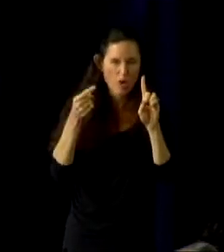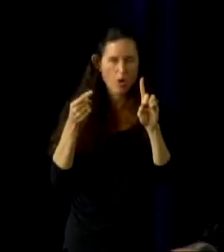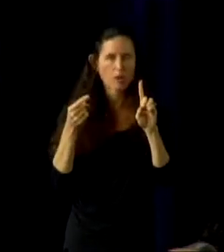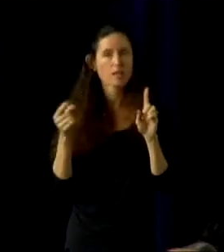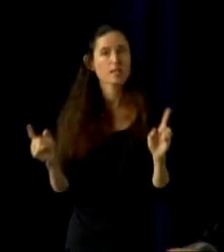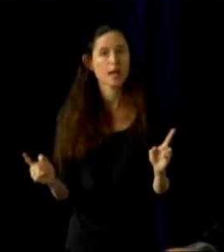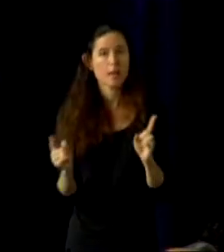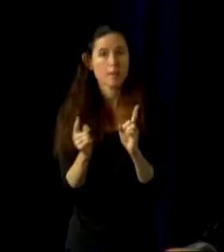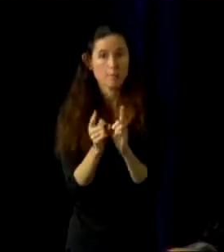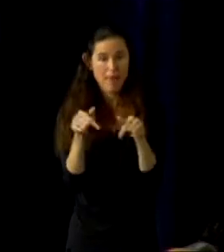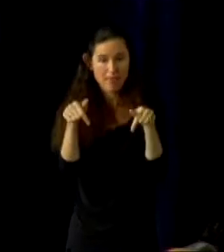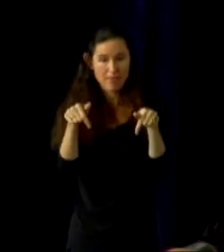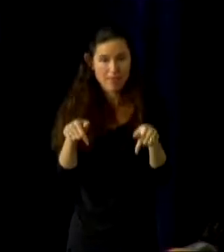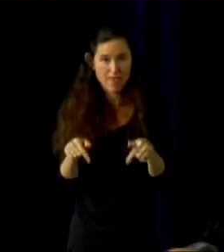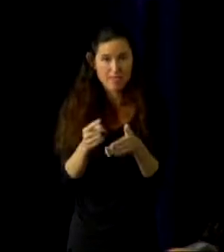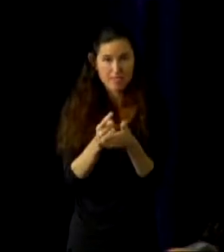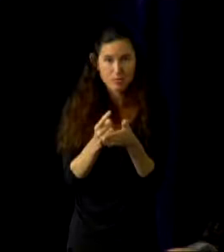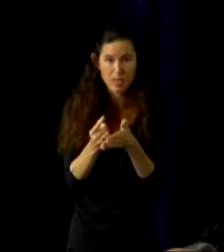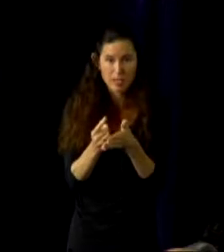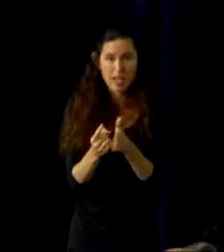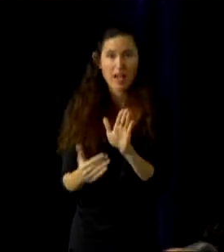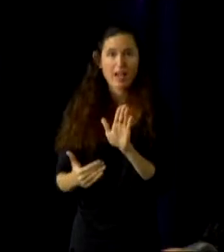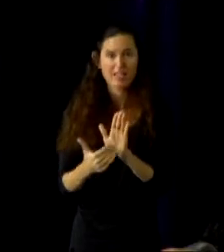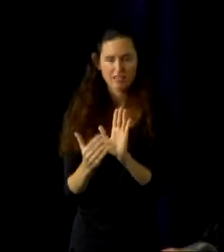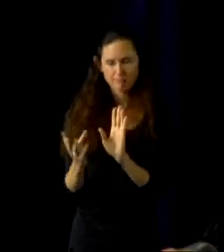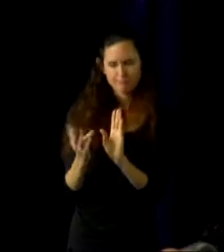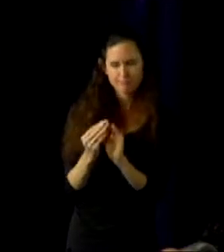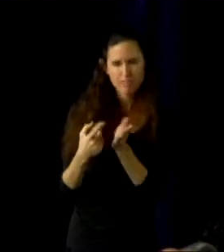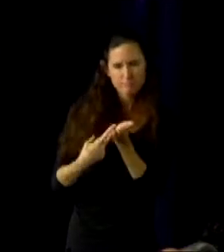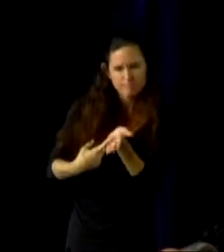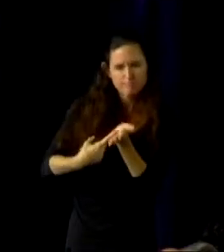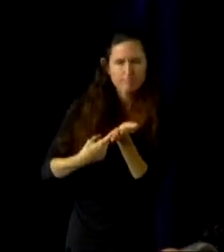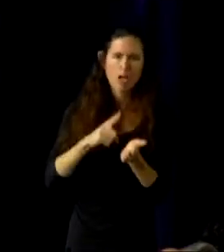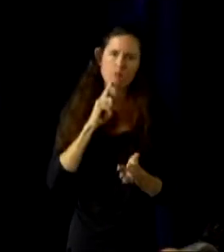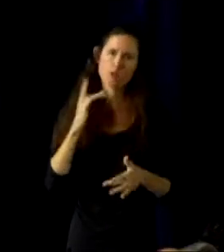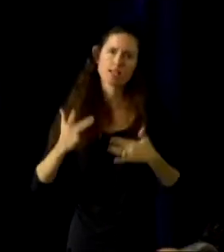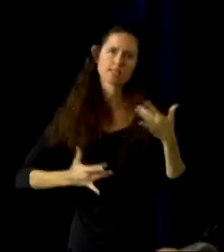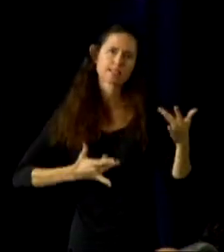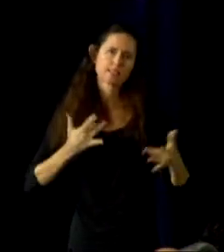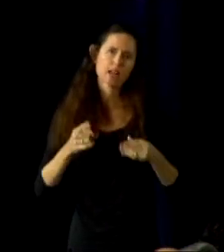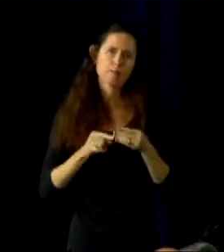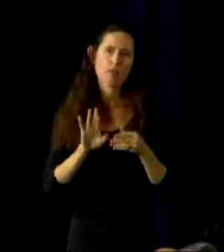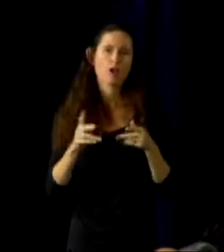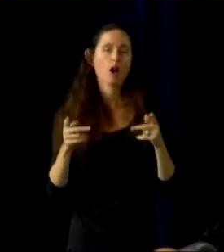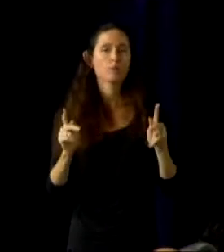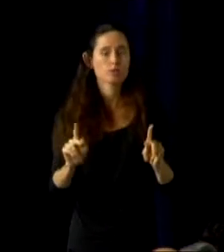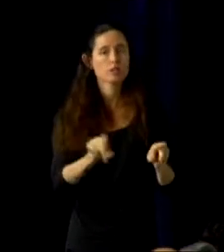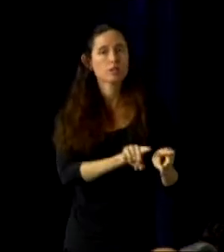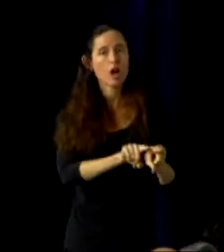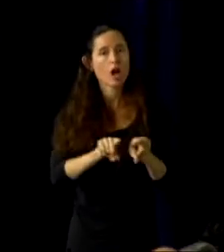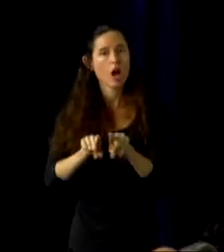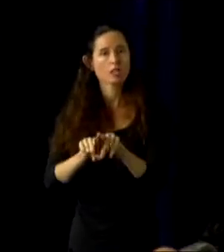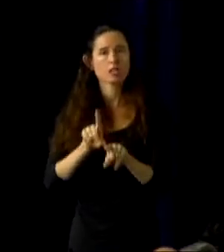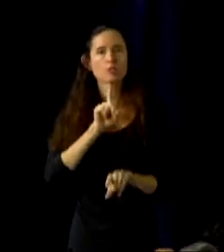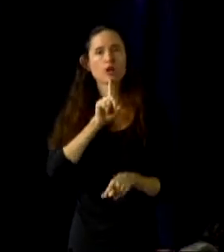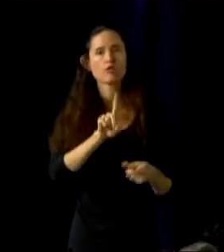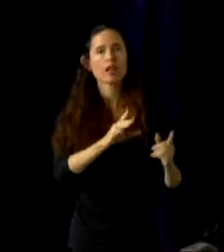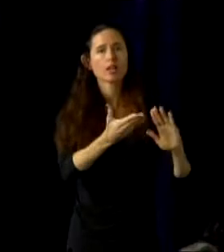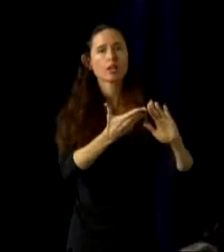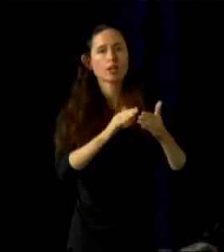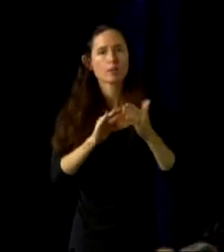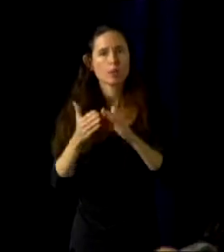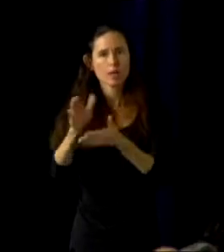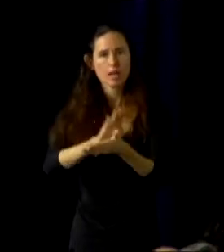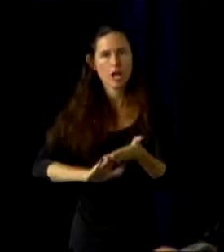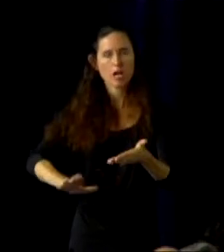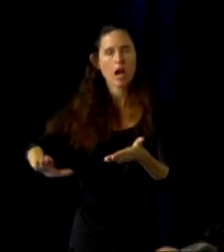again, and I'm really excited about the ideas and opportunities that they're going to come out with. And in the vein of us being a real community, our